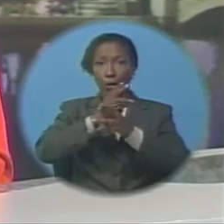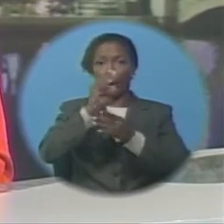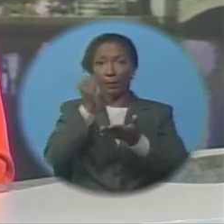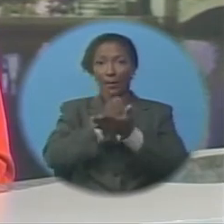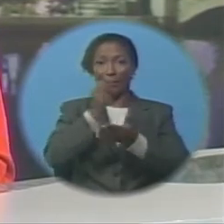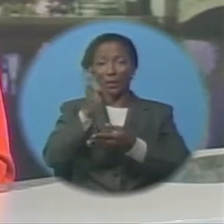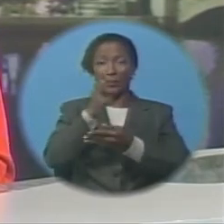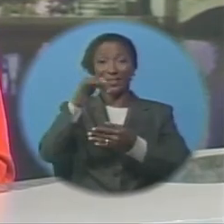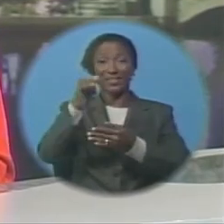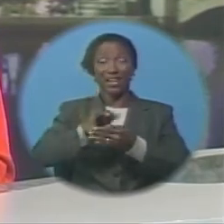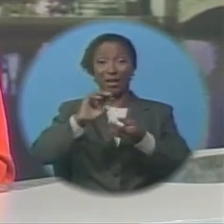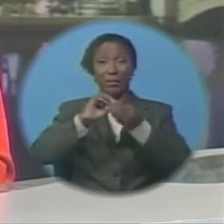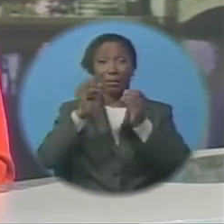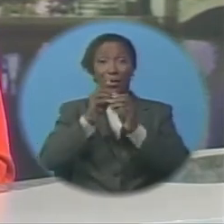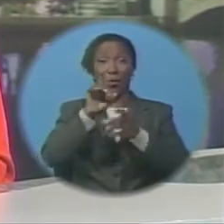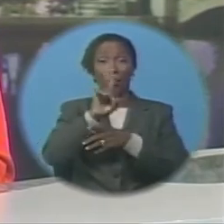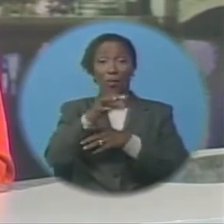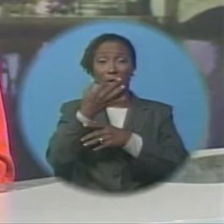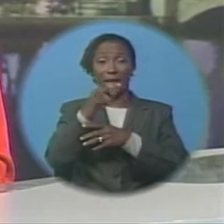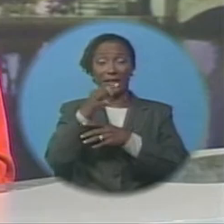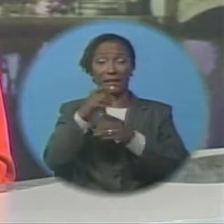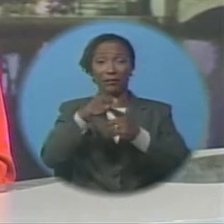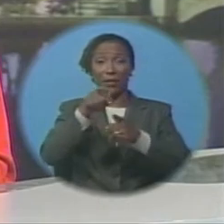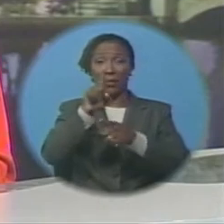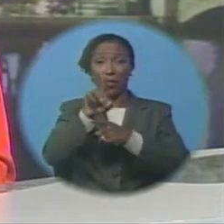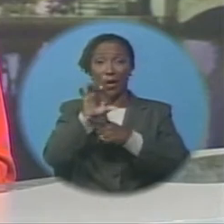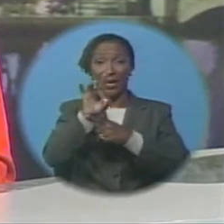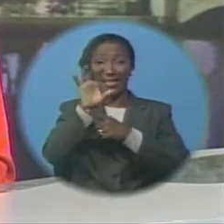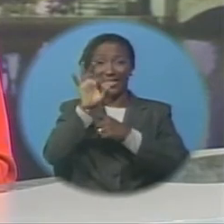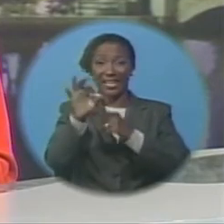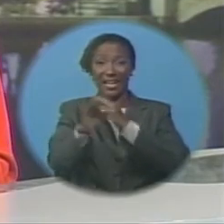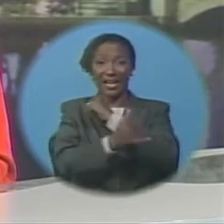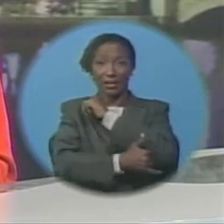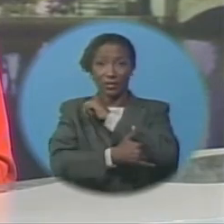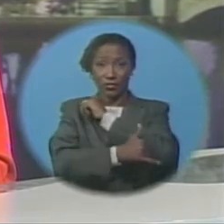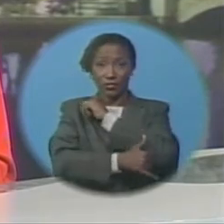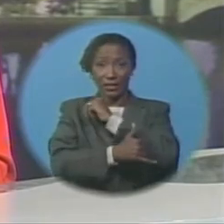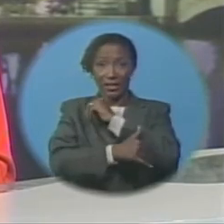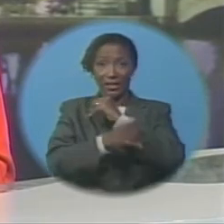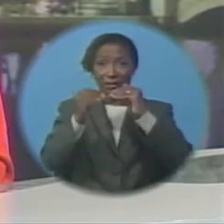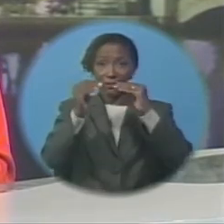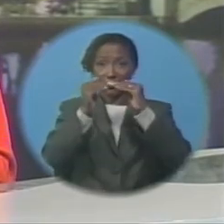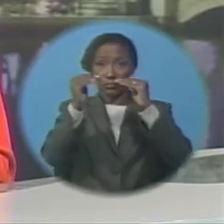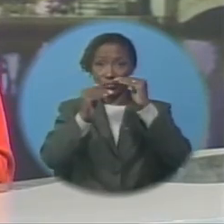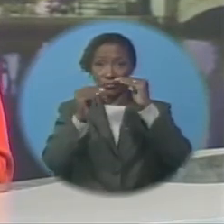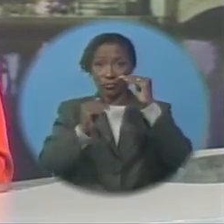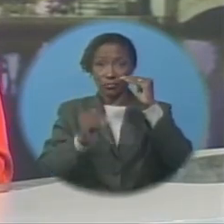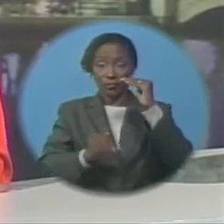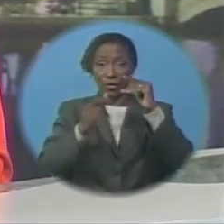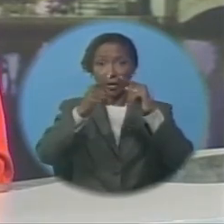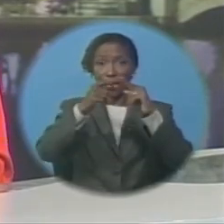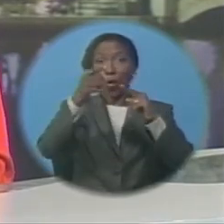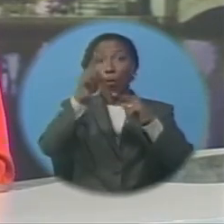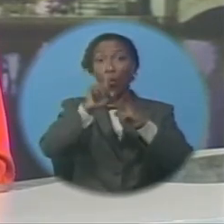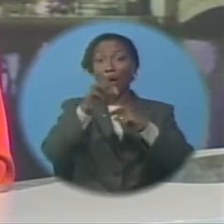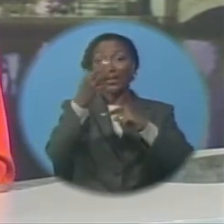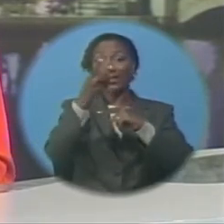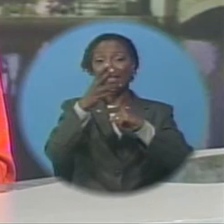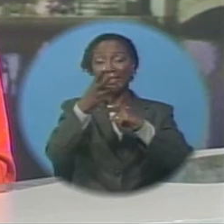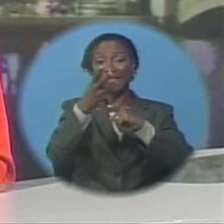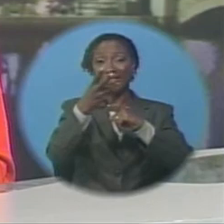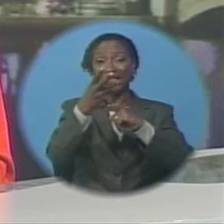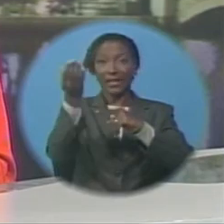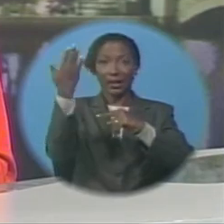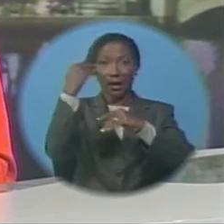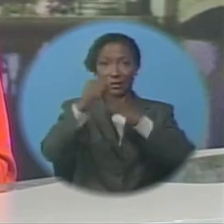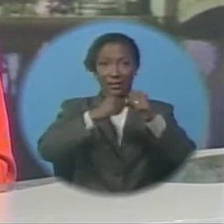119th in the world out of 189 countries, slipping three places from 116th in the world last